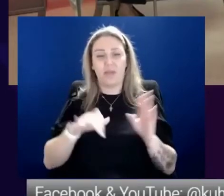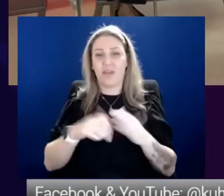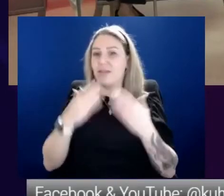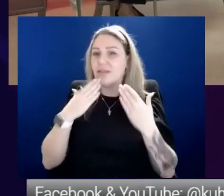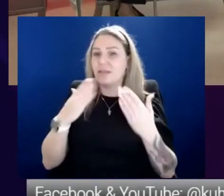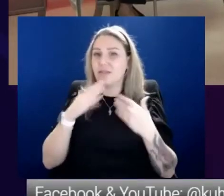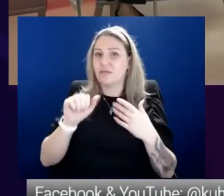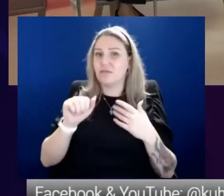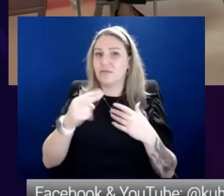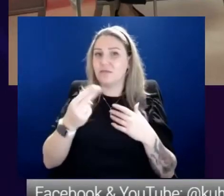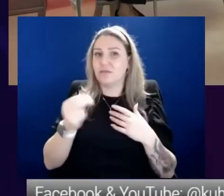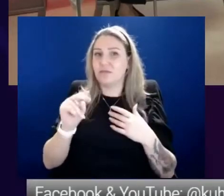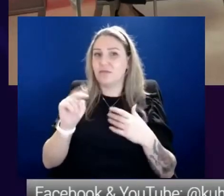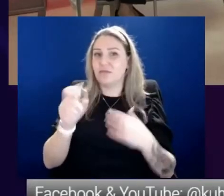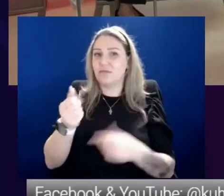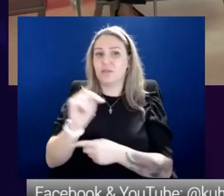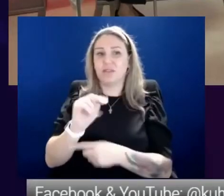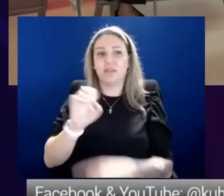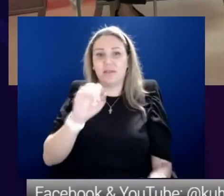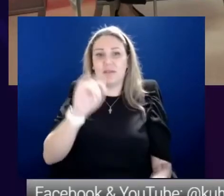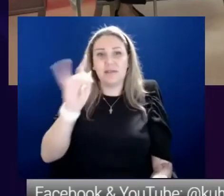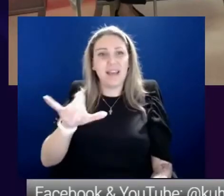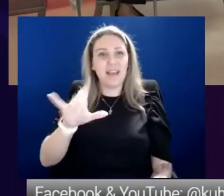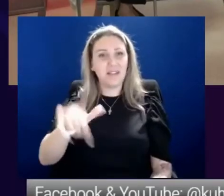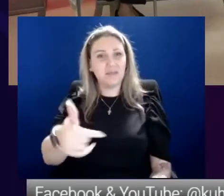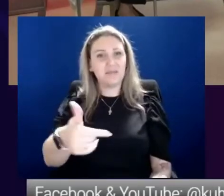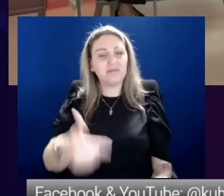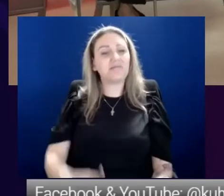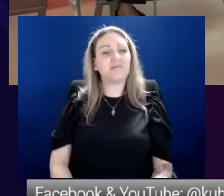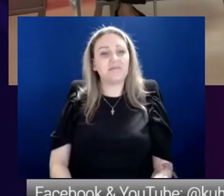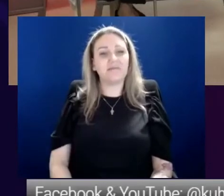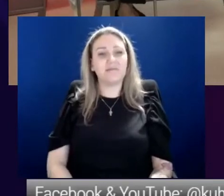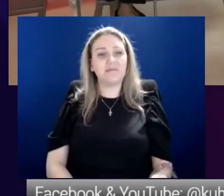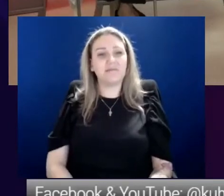ask Sally, what's your final thought?